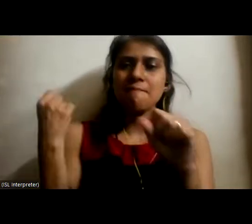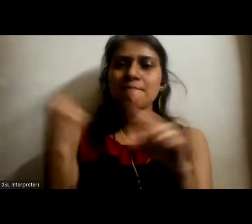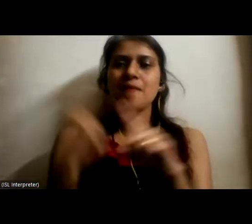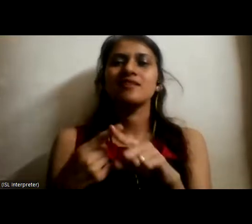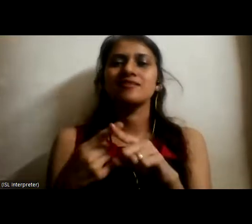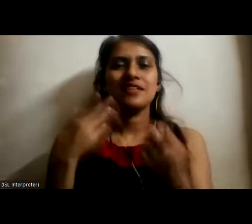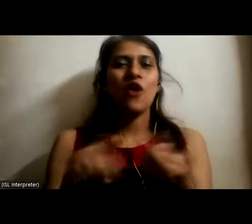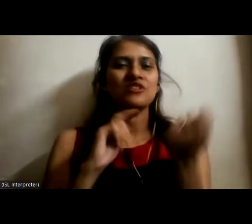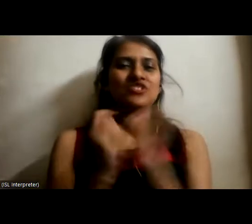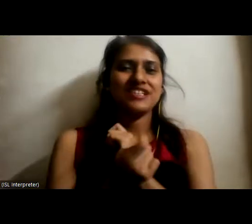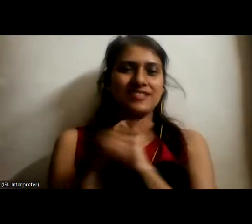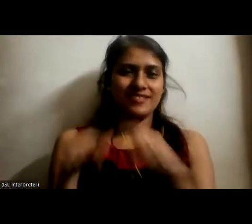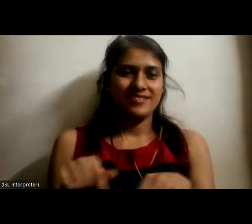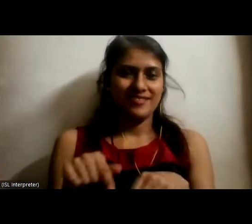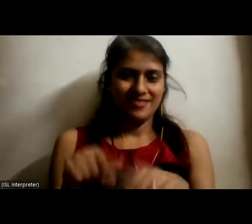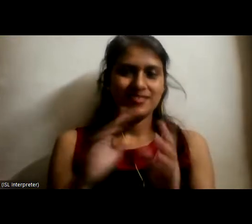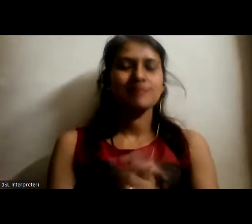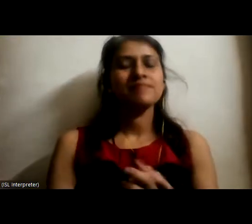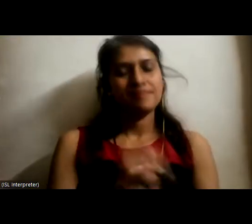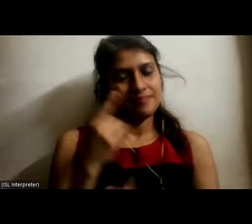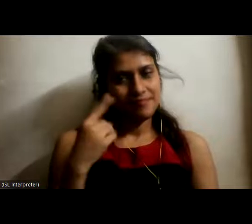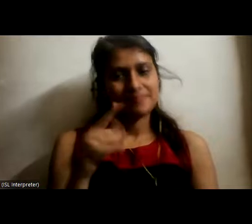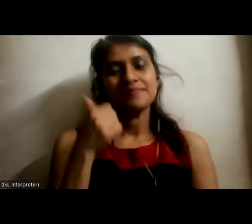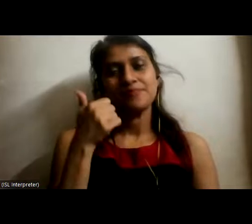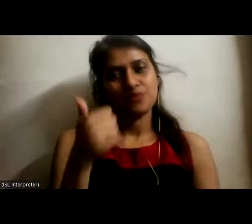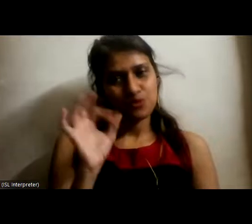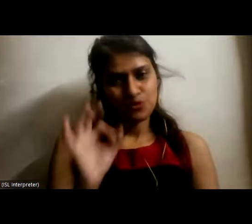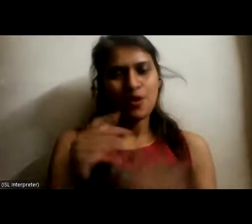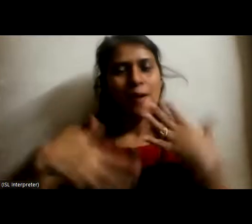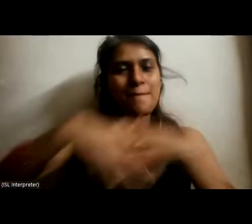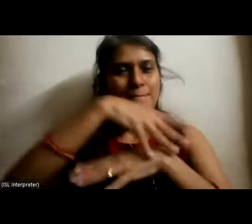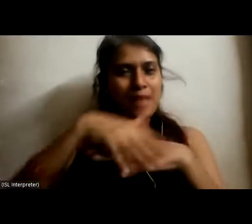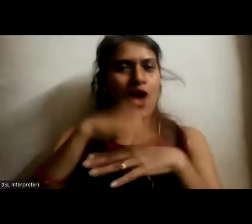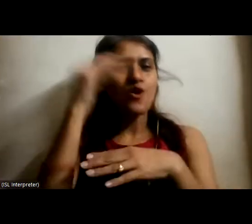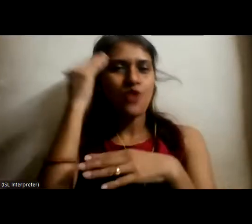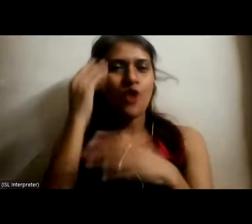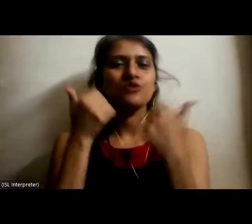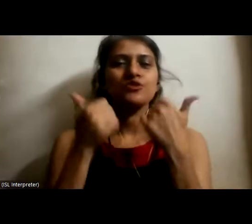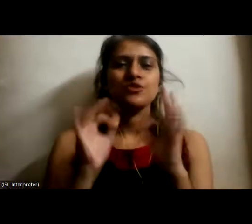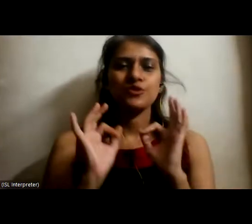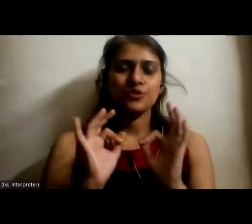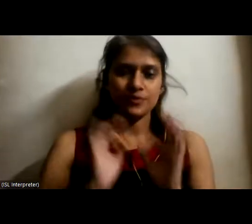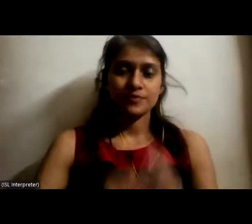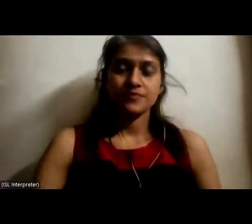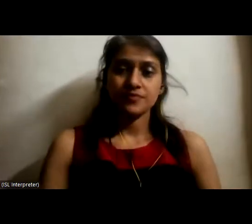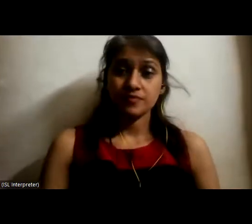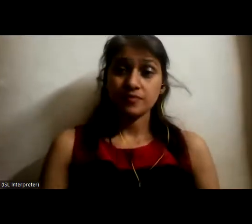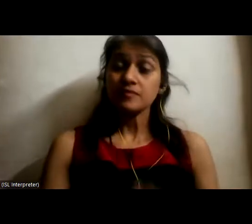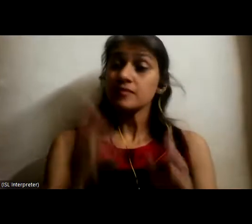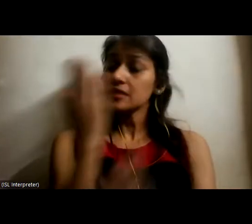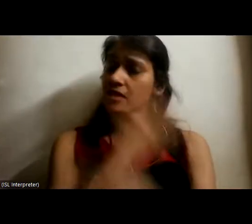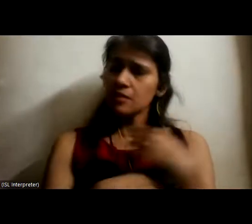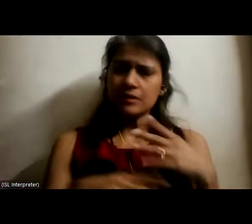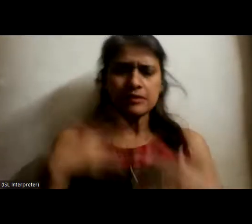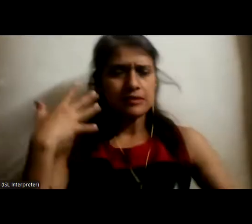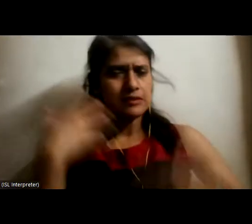Okay, thank you. See, basically, so I'm good. So you have some background. Now, disability has traveled a long journey.